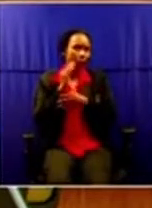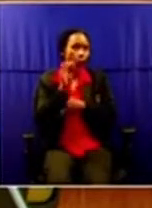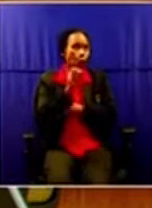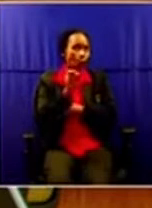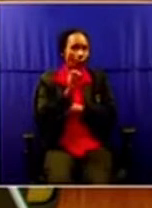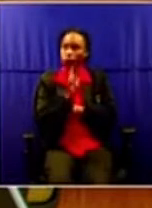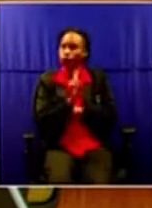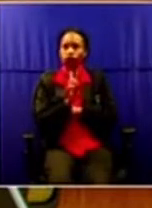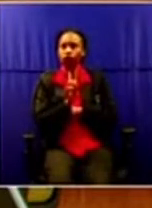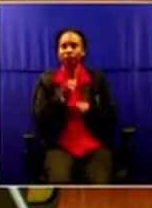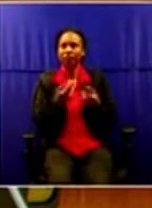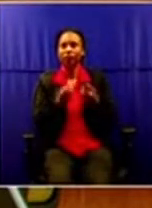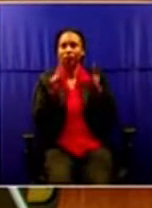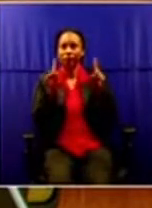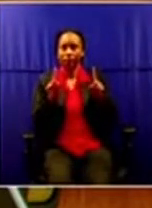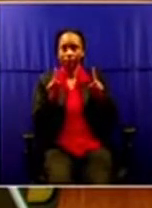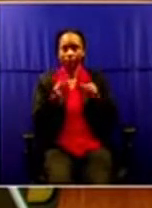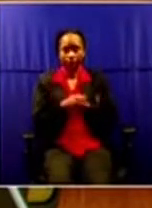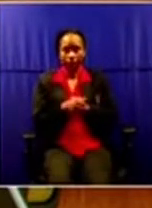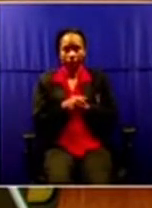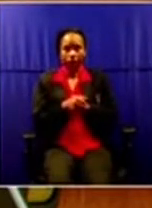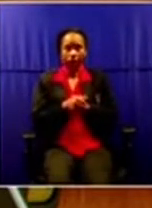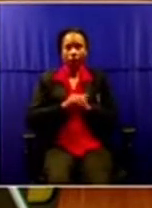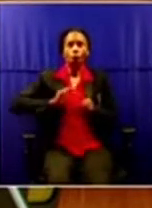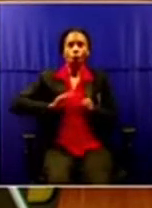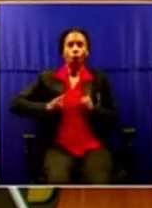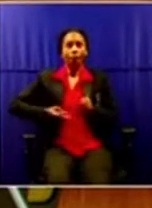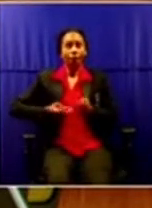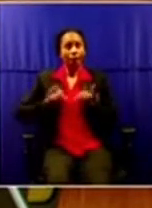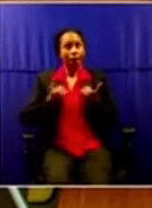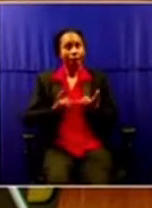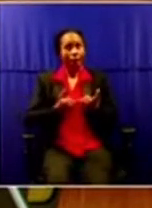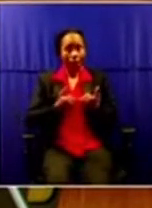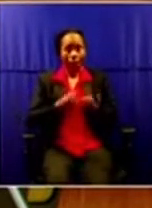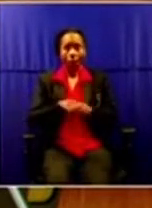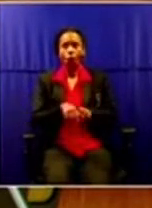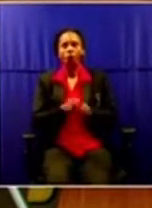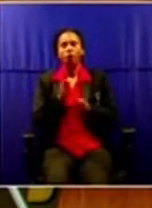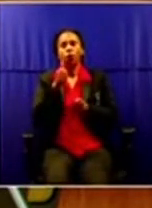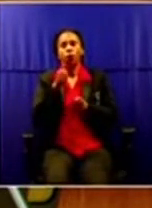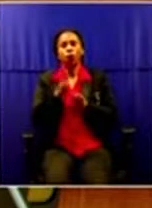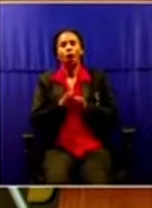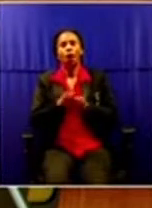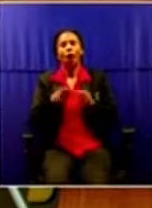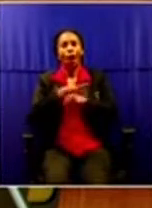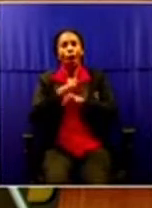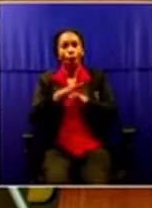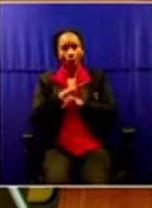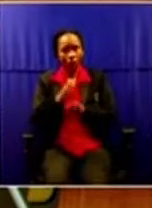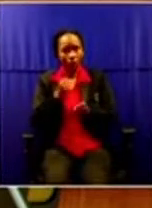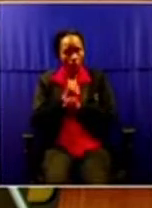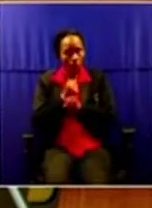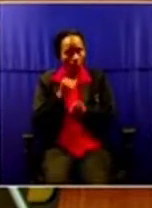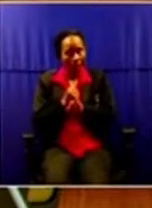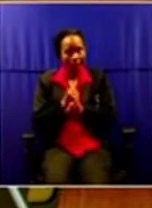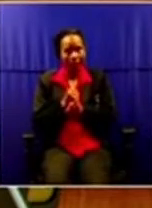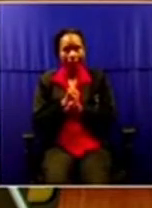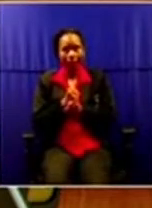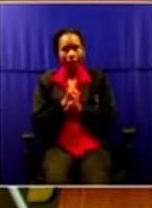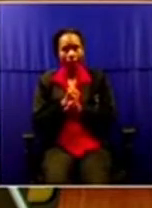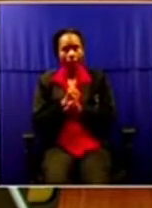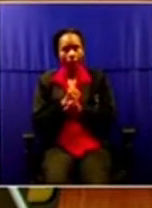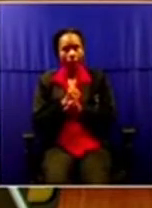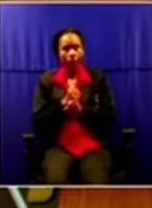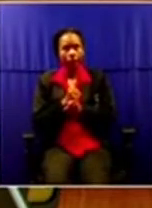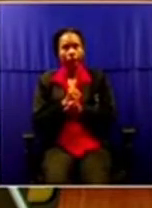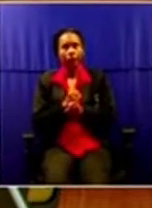Women are working fewer hours, and their employment levels have not recovered as